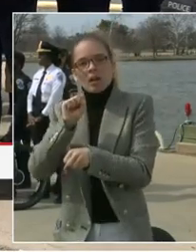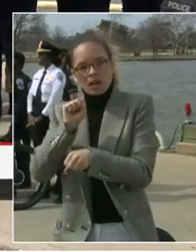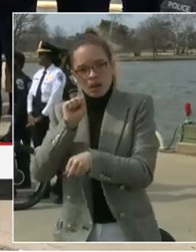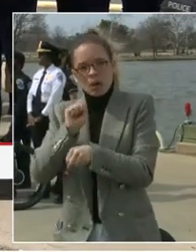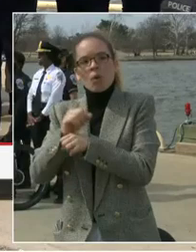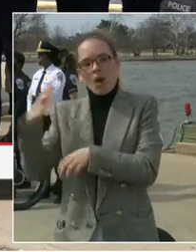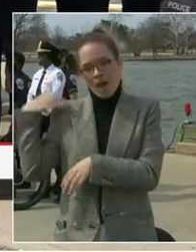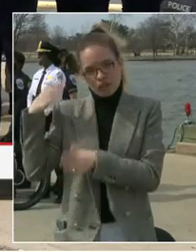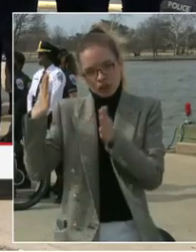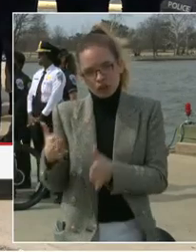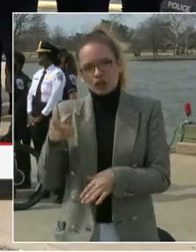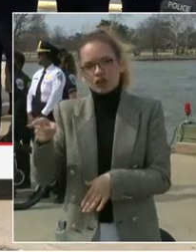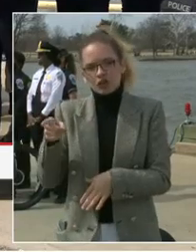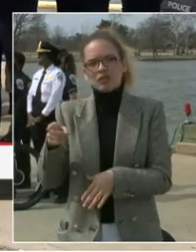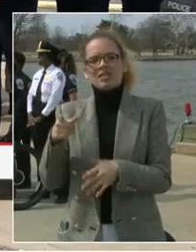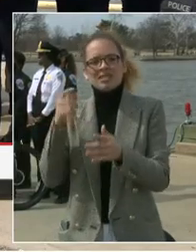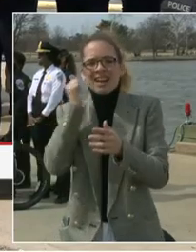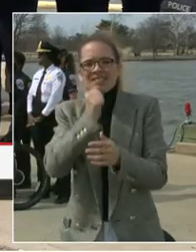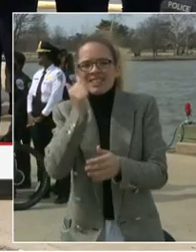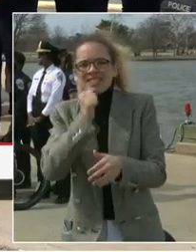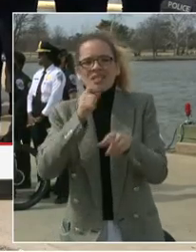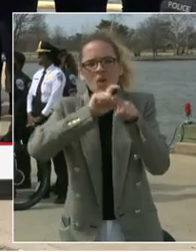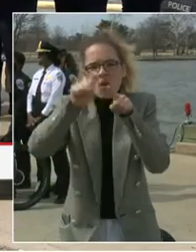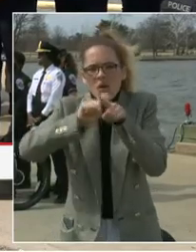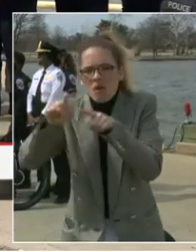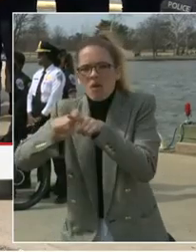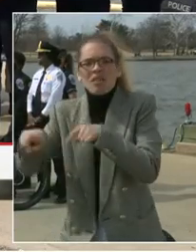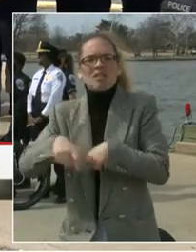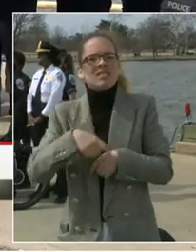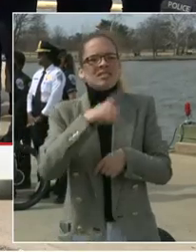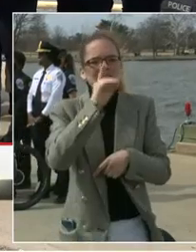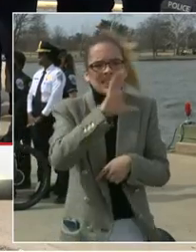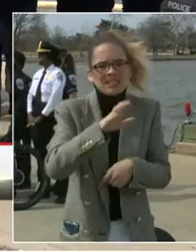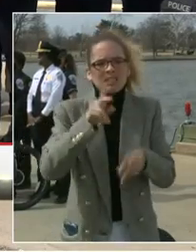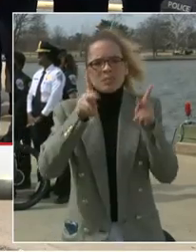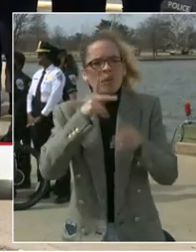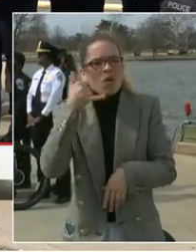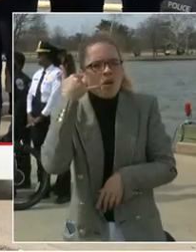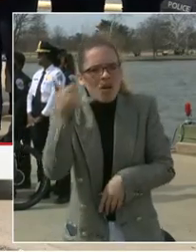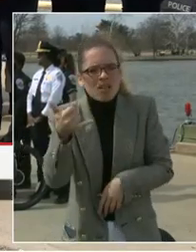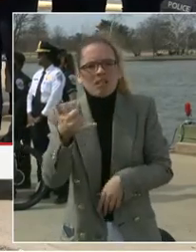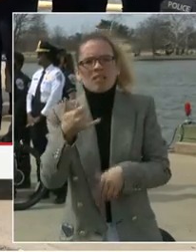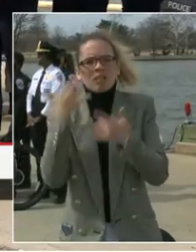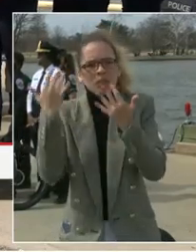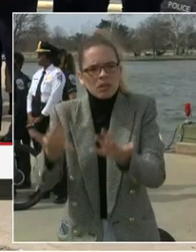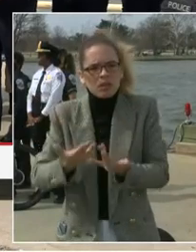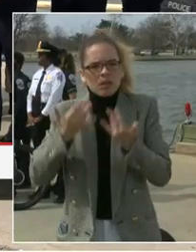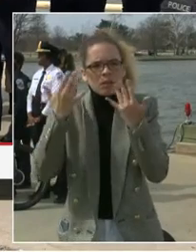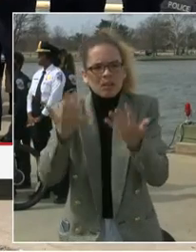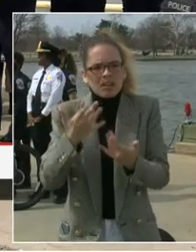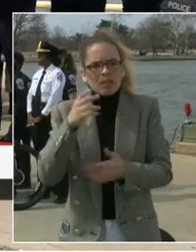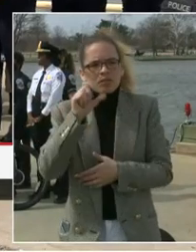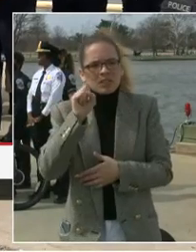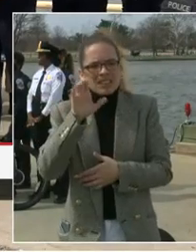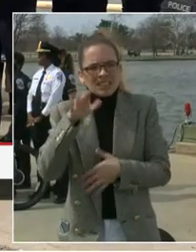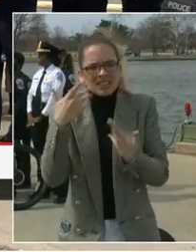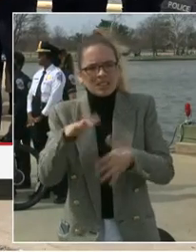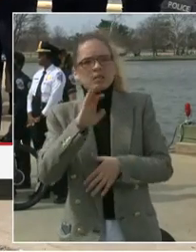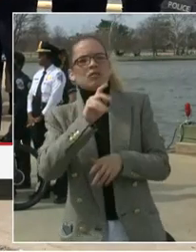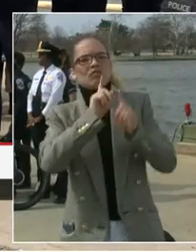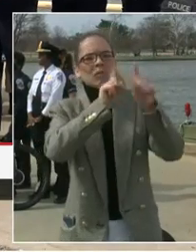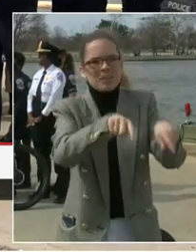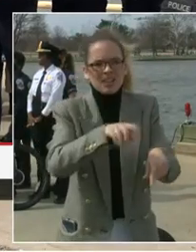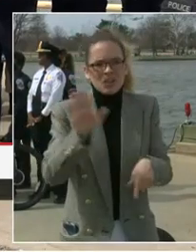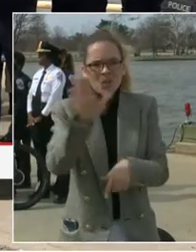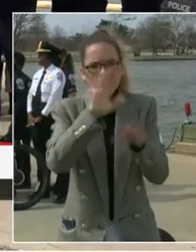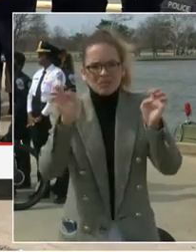calls that come in. No resident of Washington, D.C. Wants to wait a second longer for MPD to respond when they have